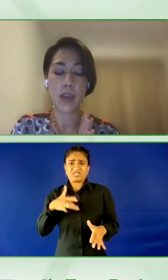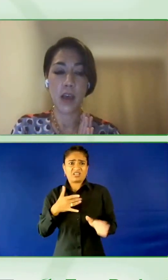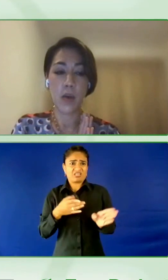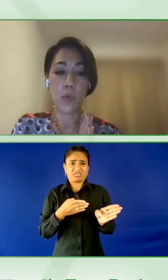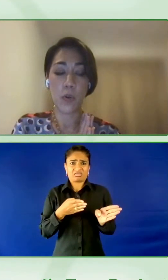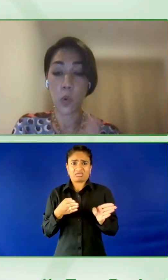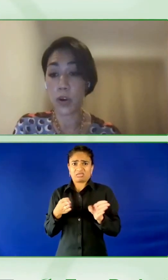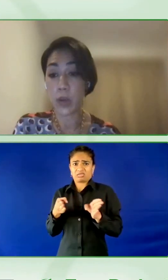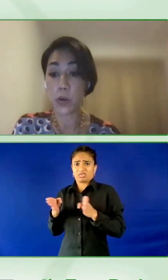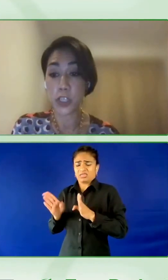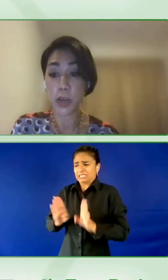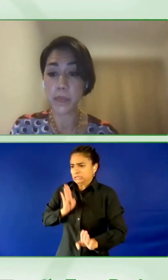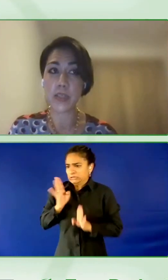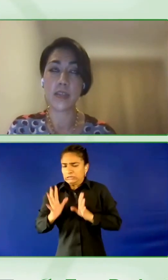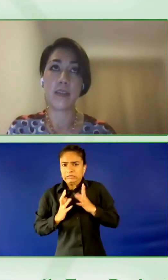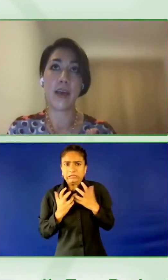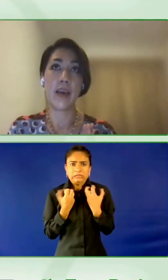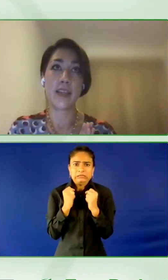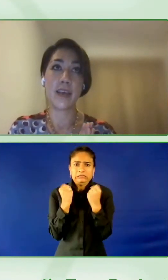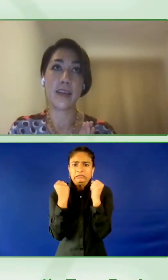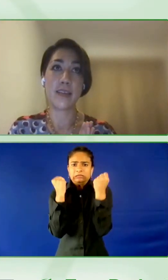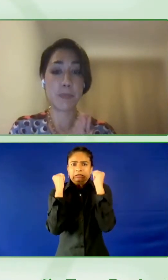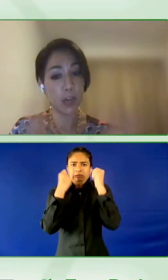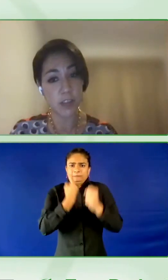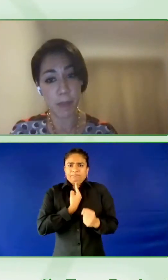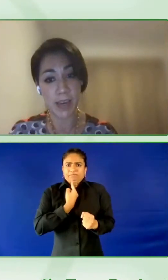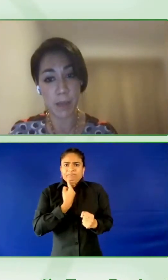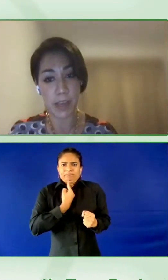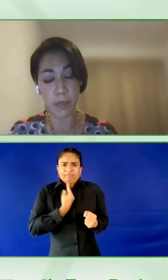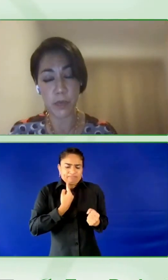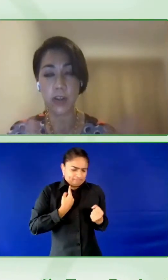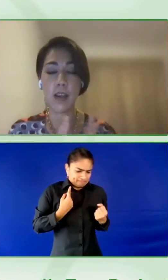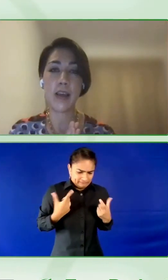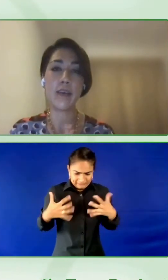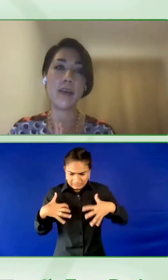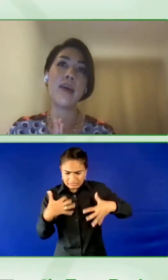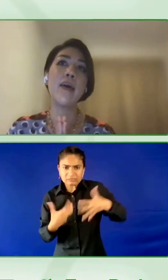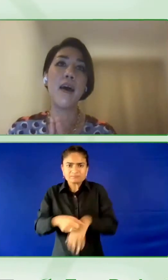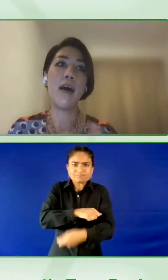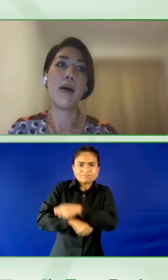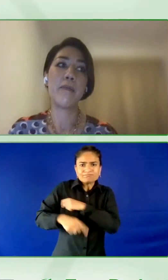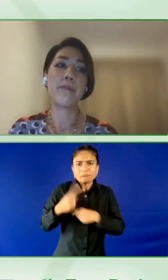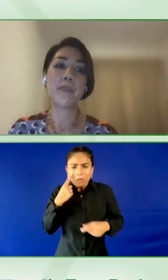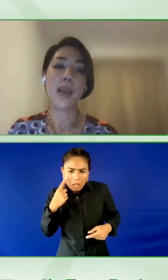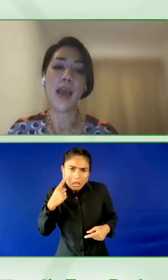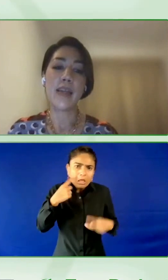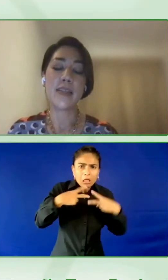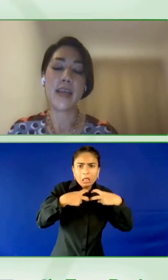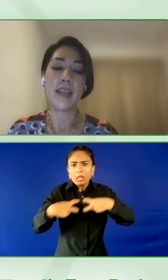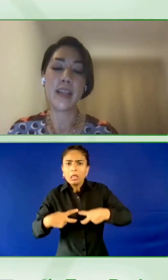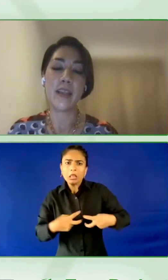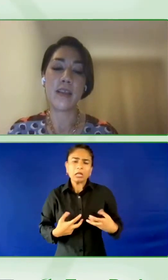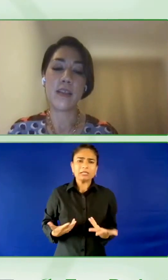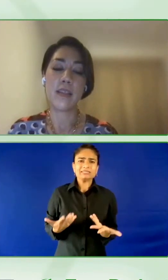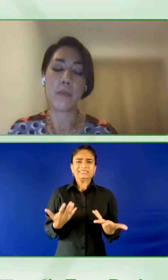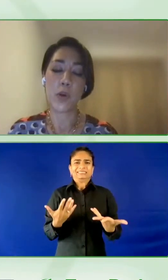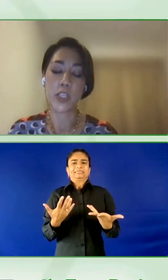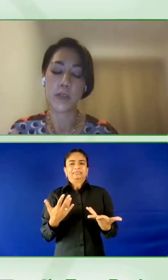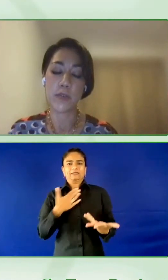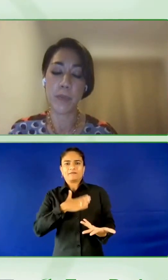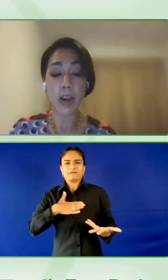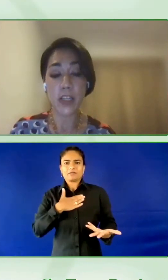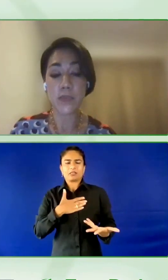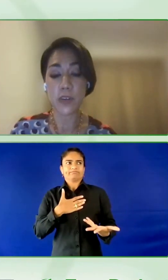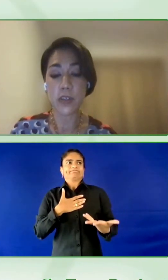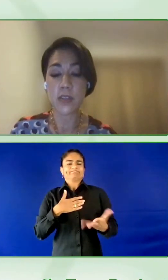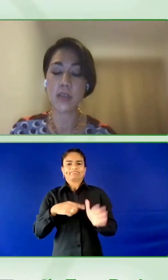around quarterly workshops that, because of the pandemic, have moved online. And then the